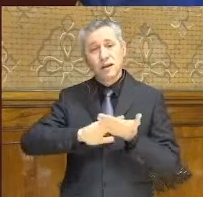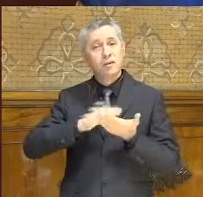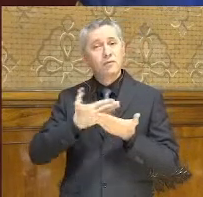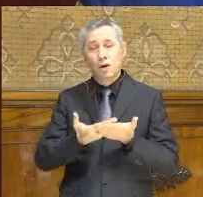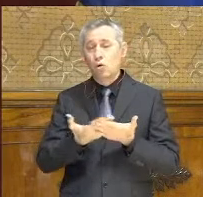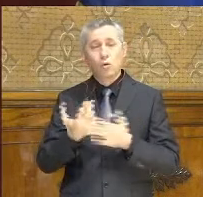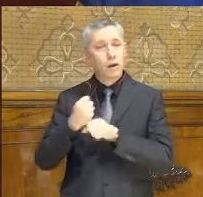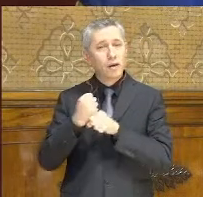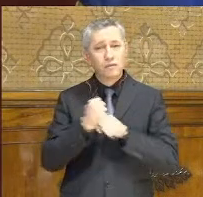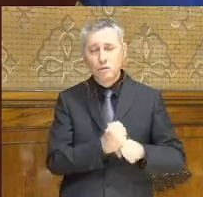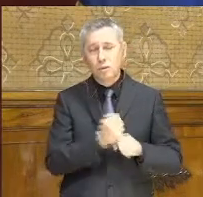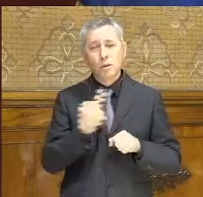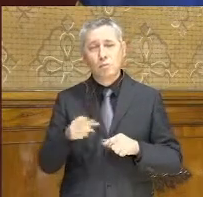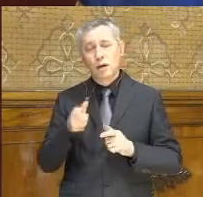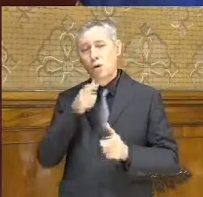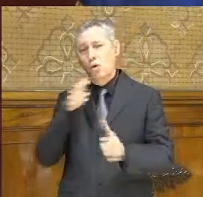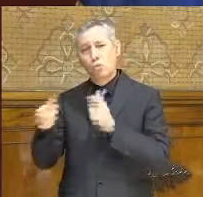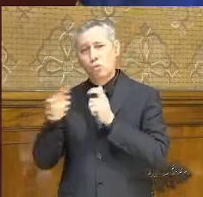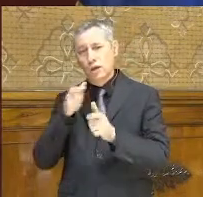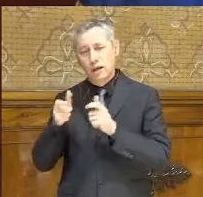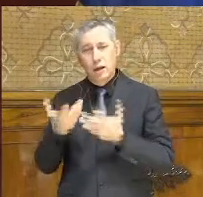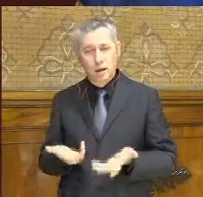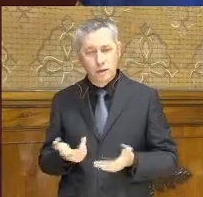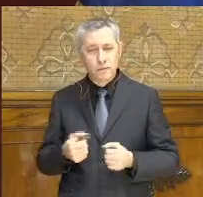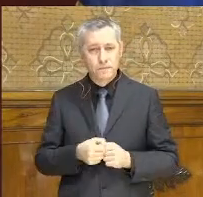My talk today